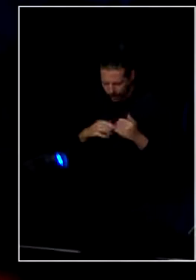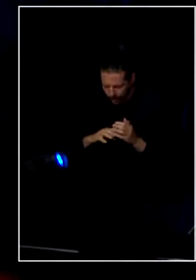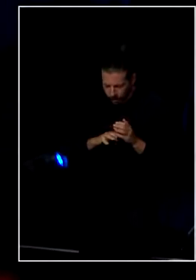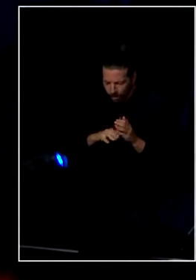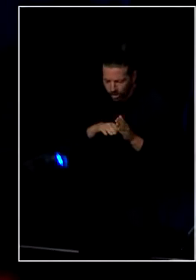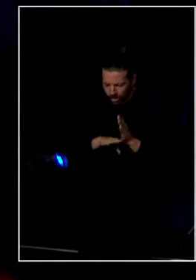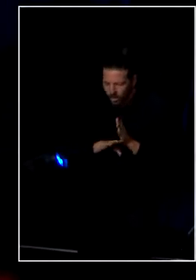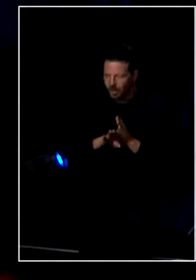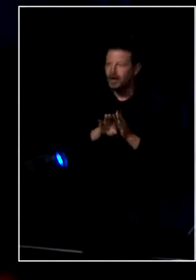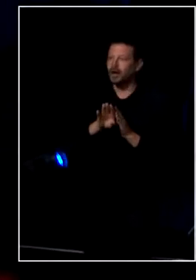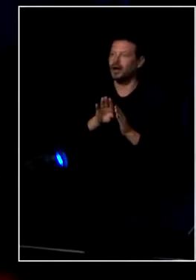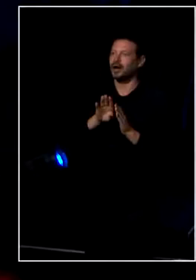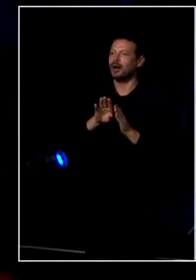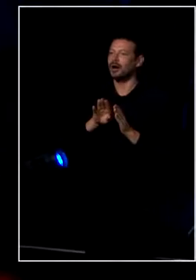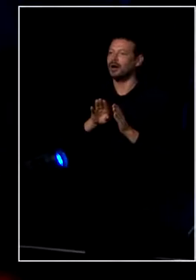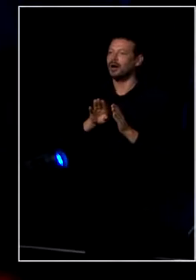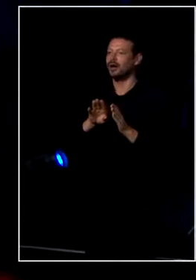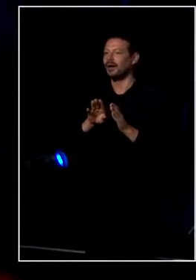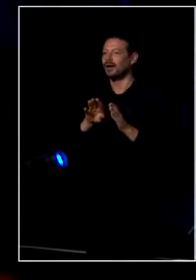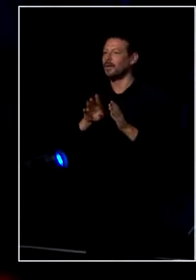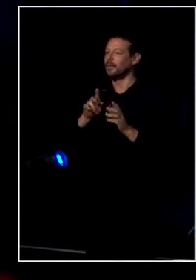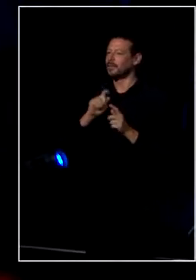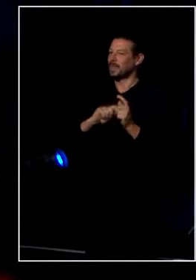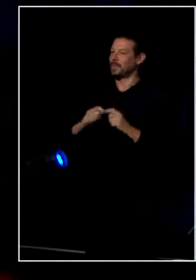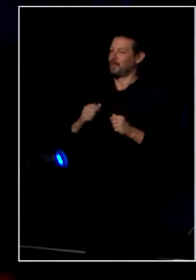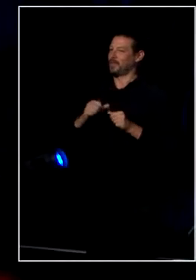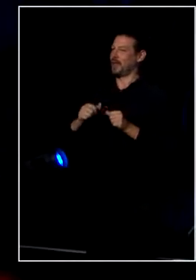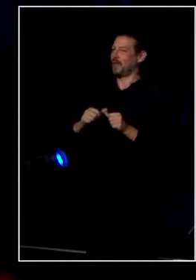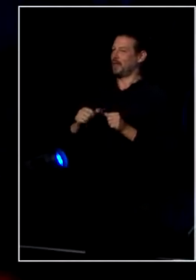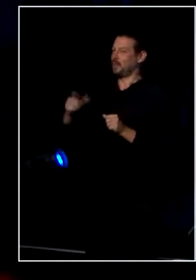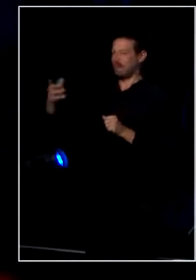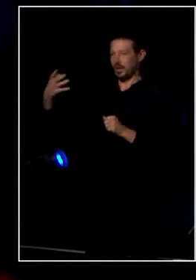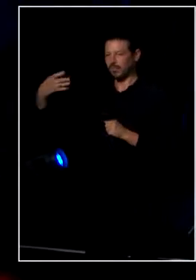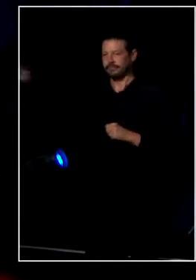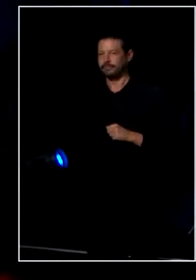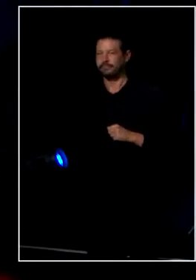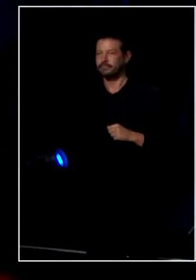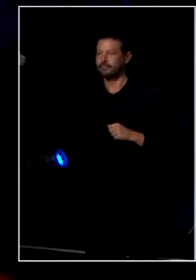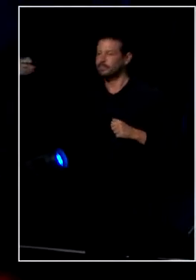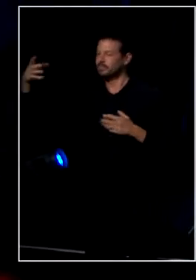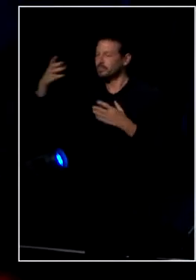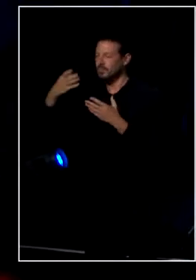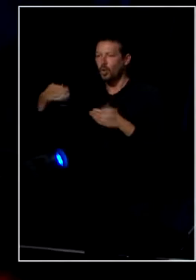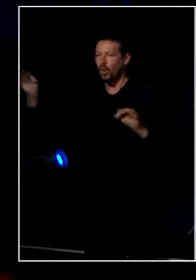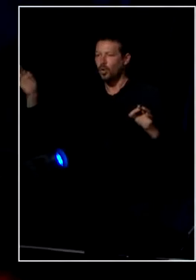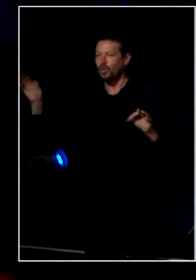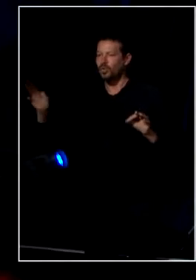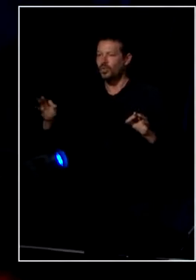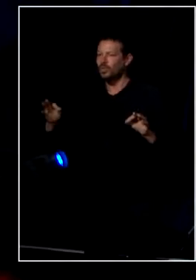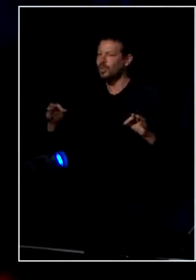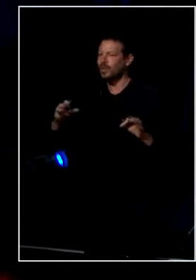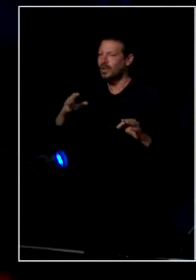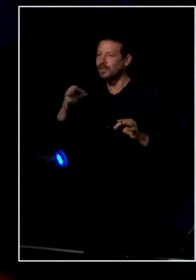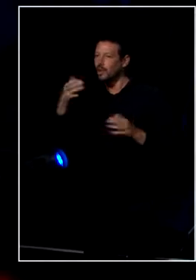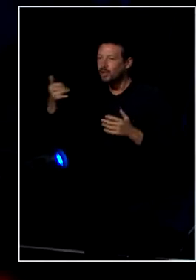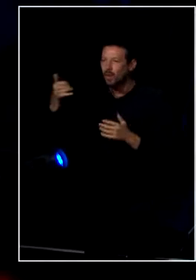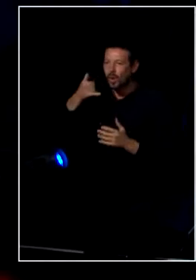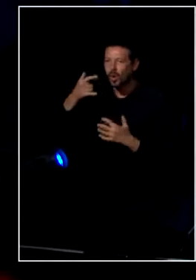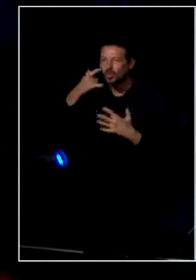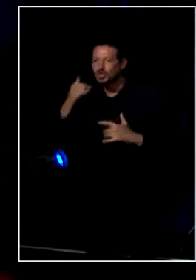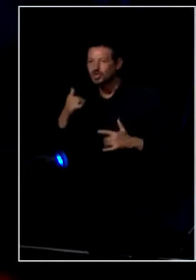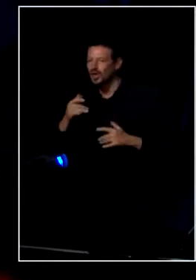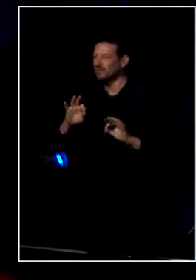funny, but I was also very sick, person, then they disappear and you don't see them and they don't check on you and there's no hanging